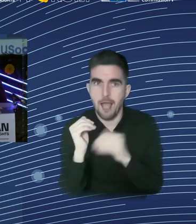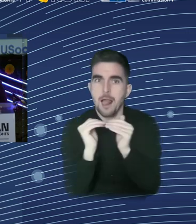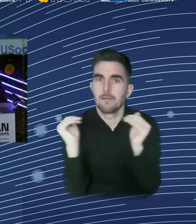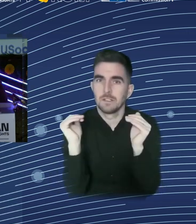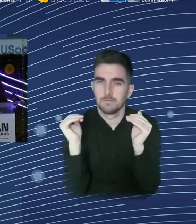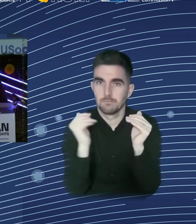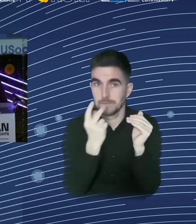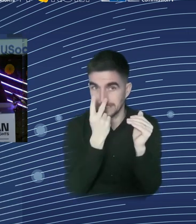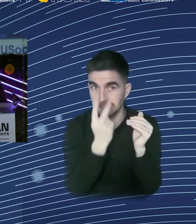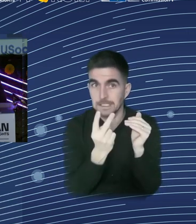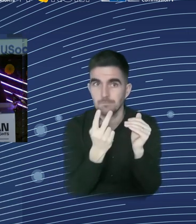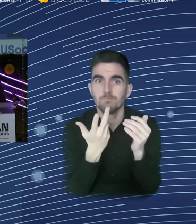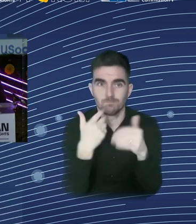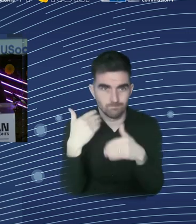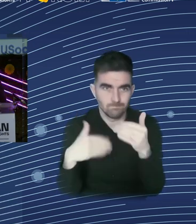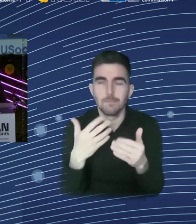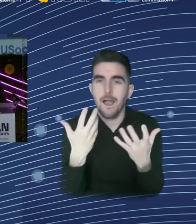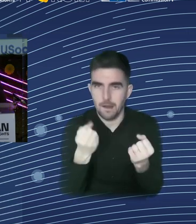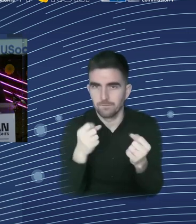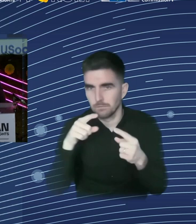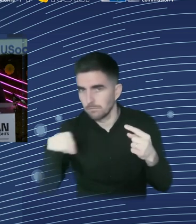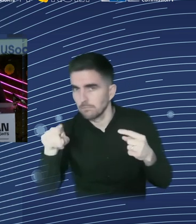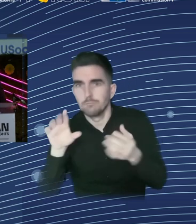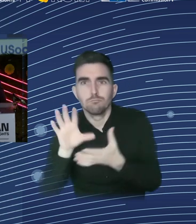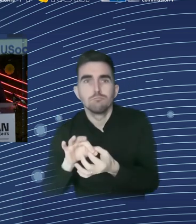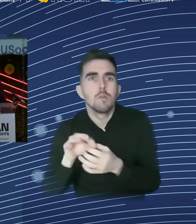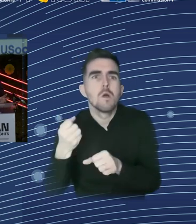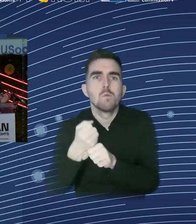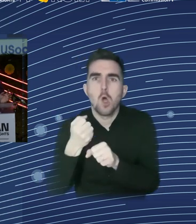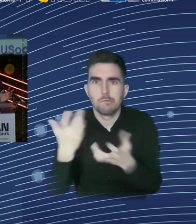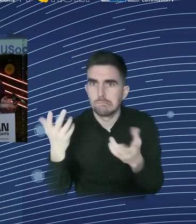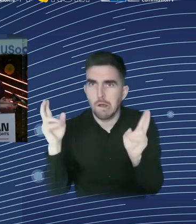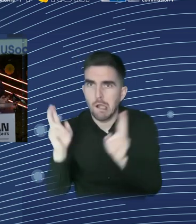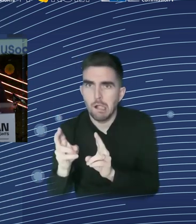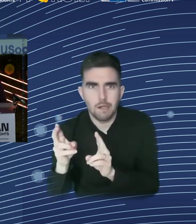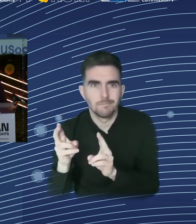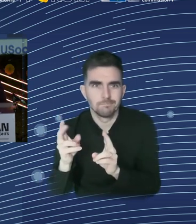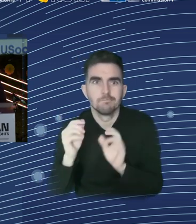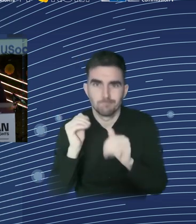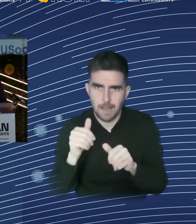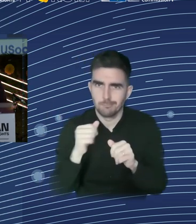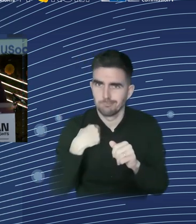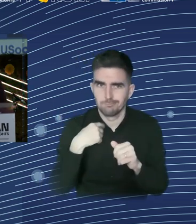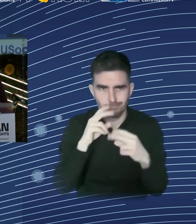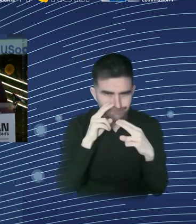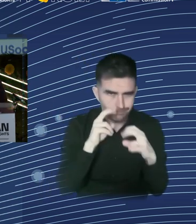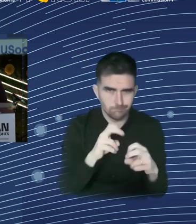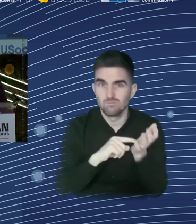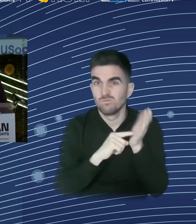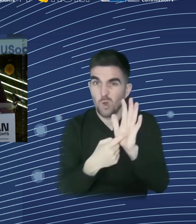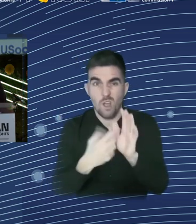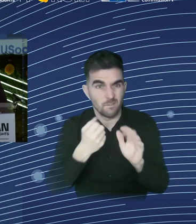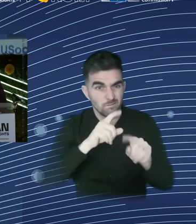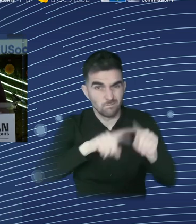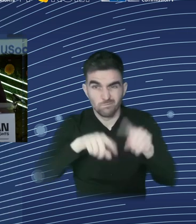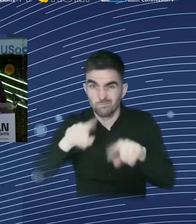the diagram, they are mainly found in healthcare. And here they include both doctors, but also as well as nurses